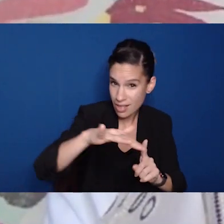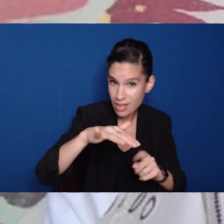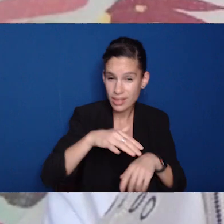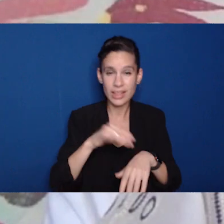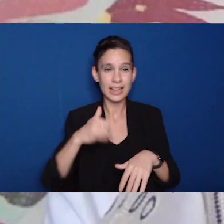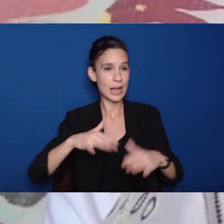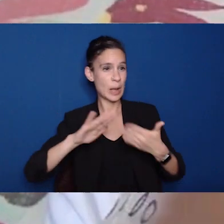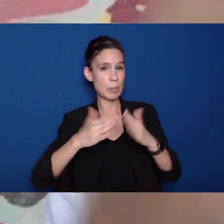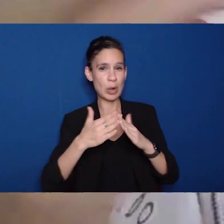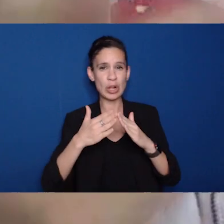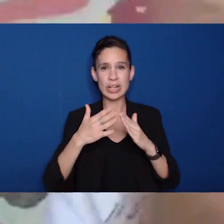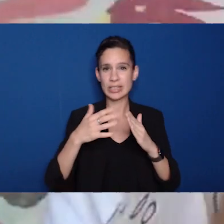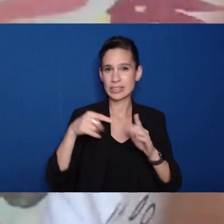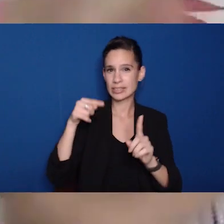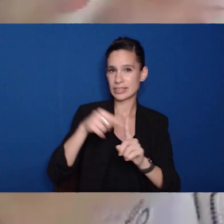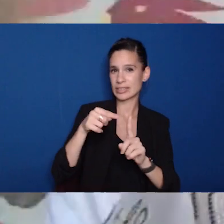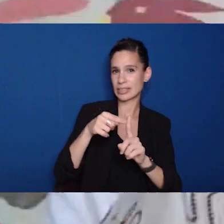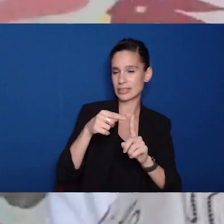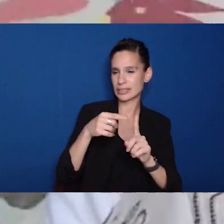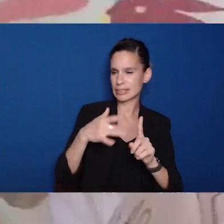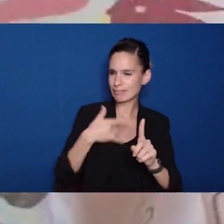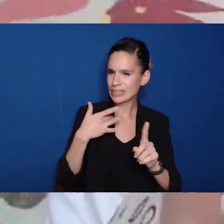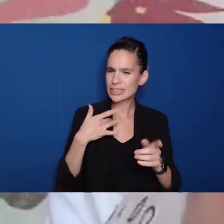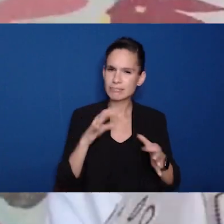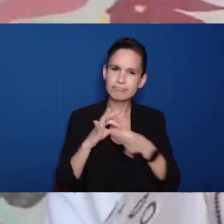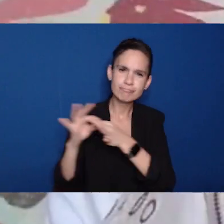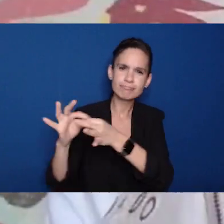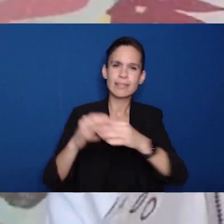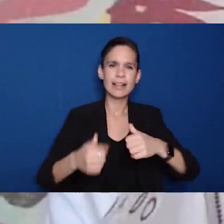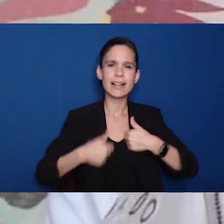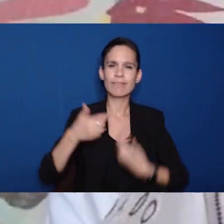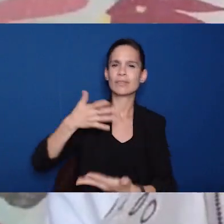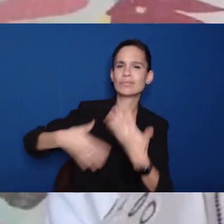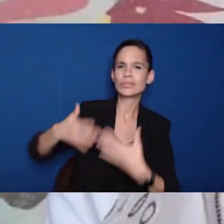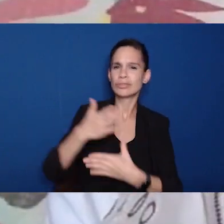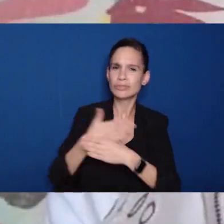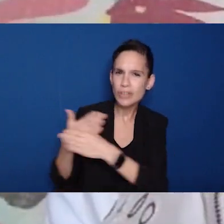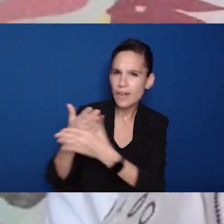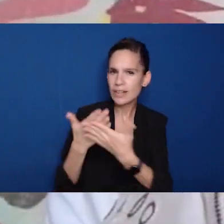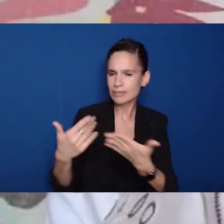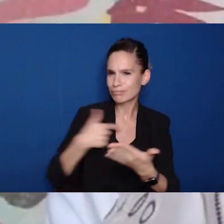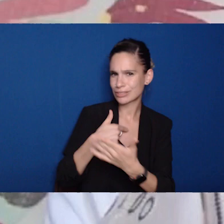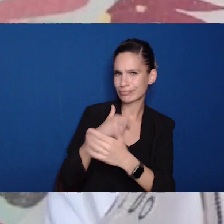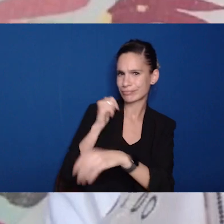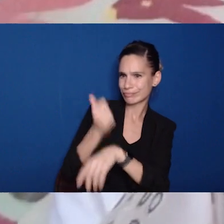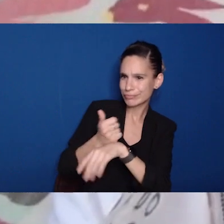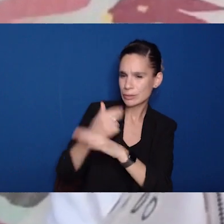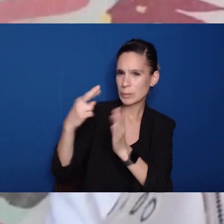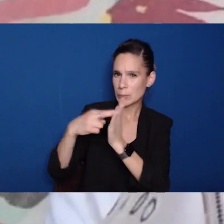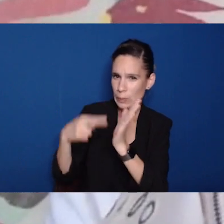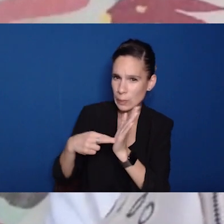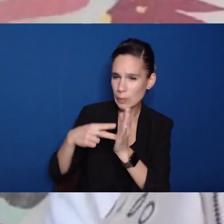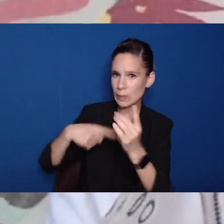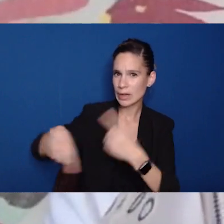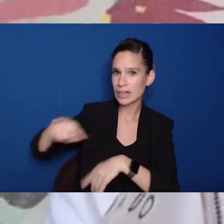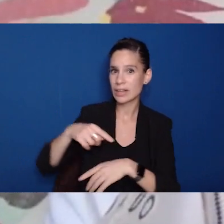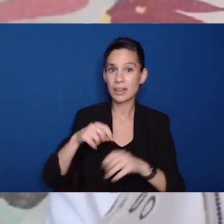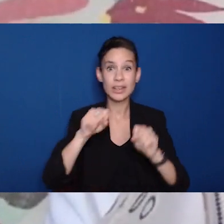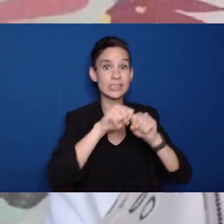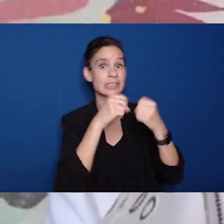idea of the sense of community that's being built, and that we make our own